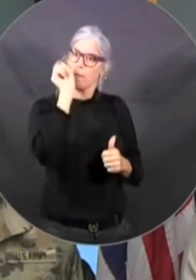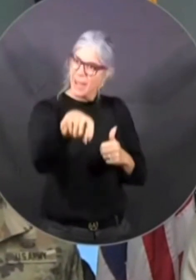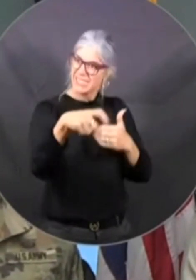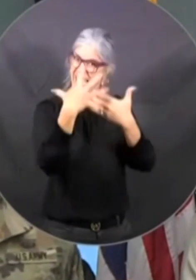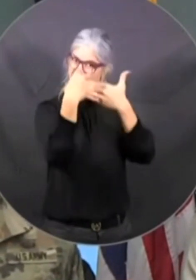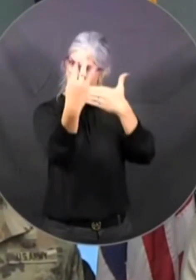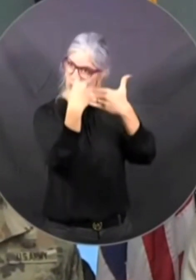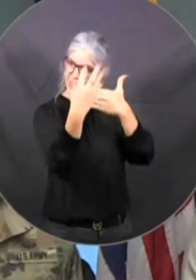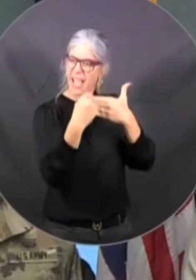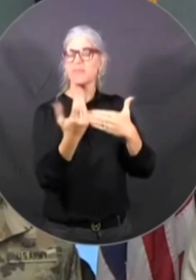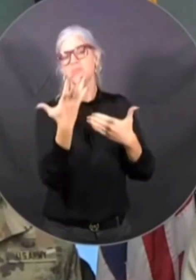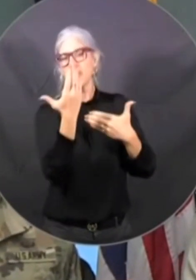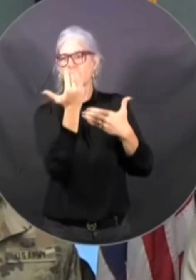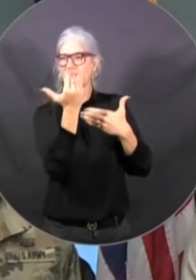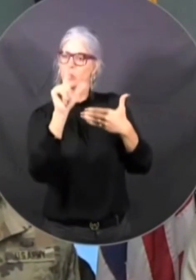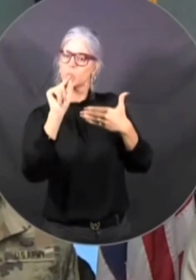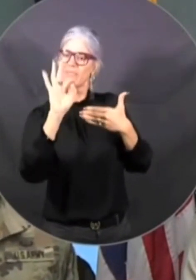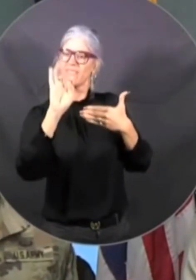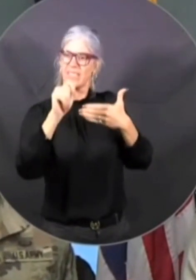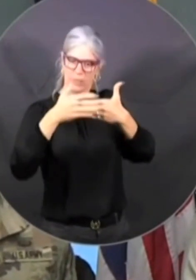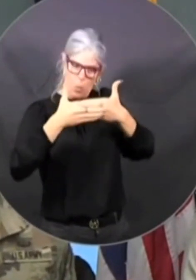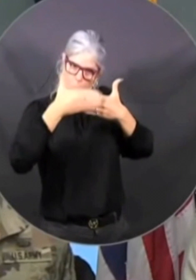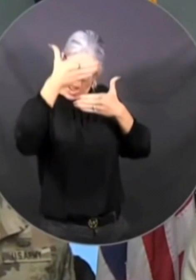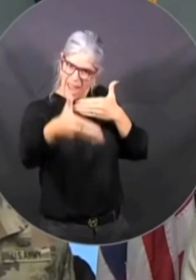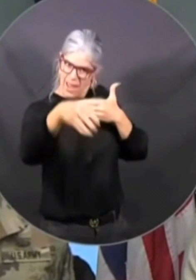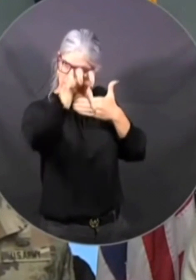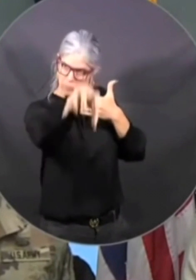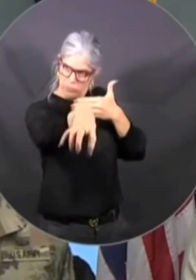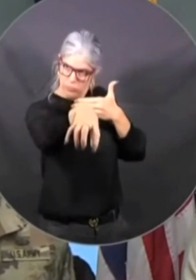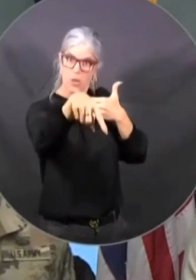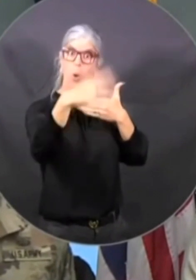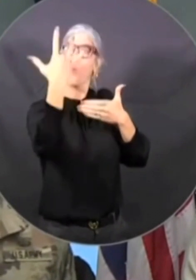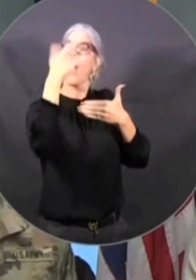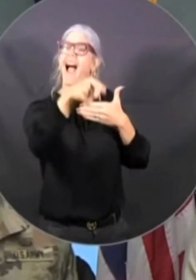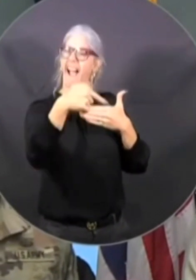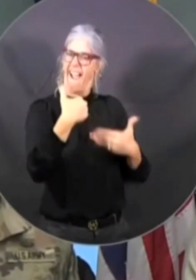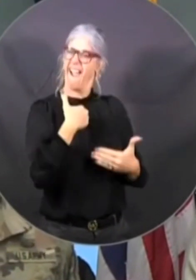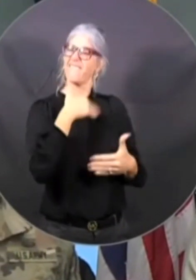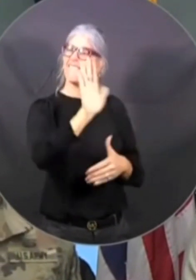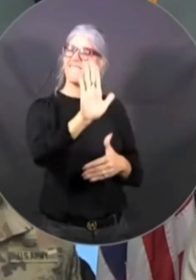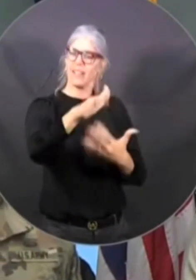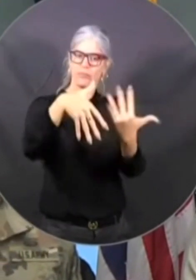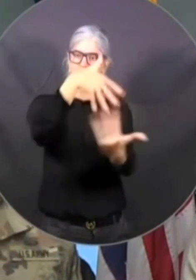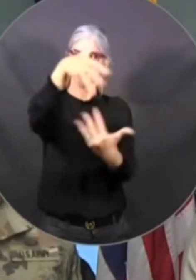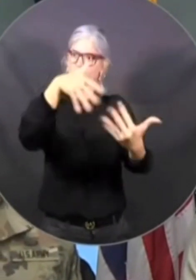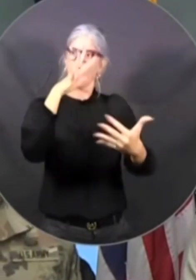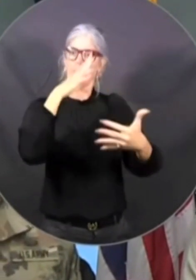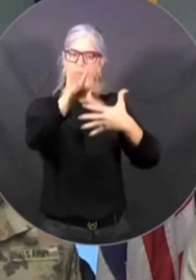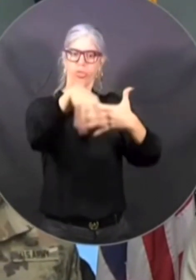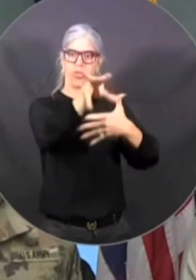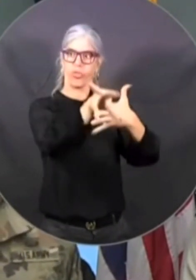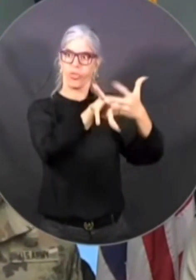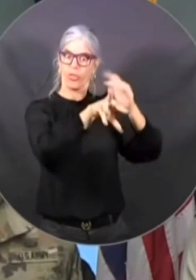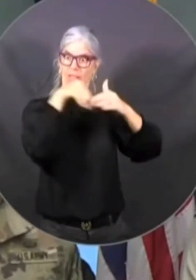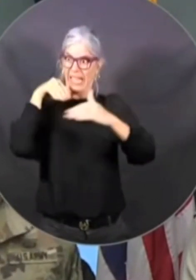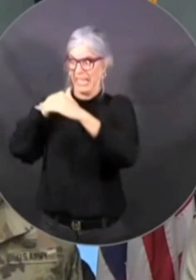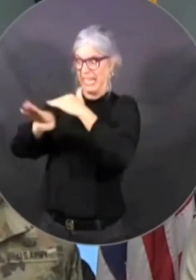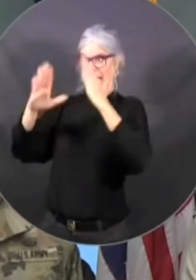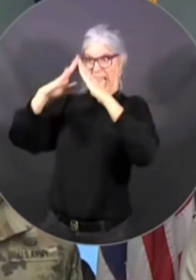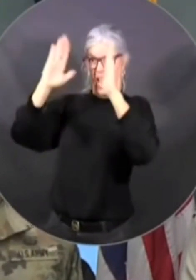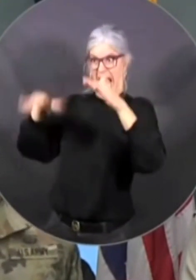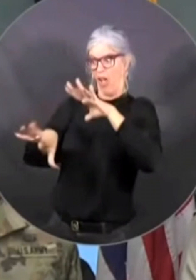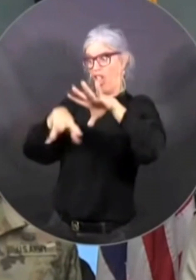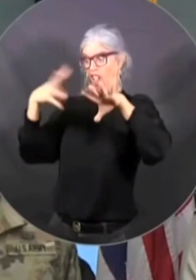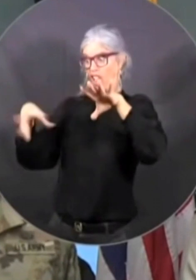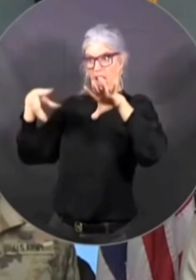and windows, and you have to point the exhaust away from your home. We do not want to see any fatalities as a result of misuse